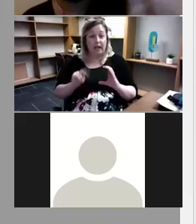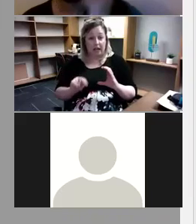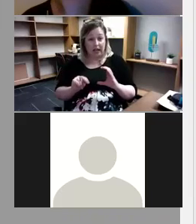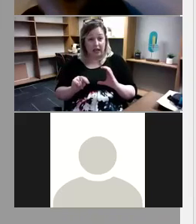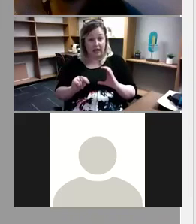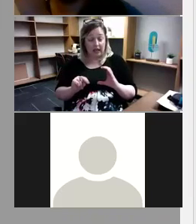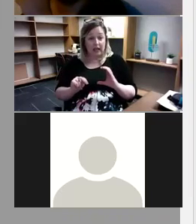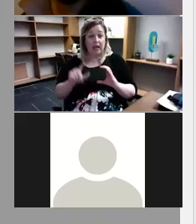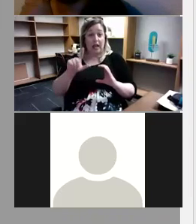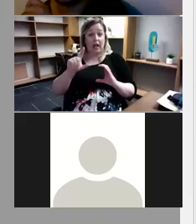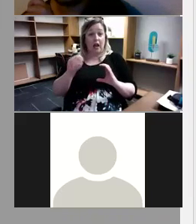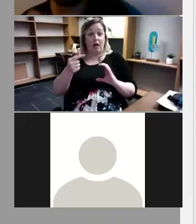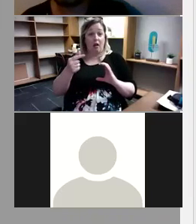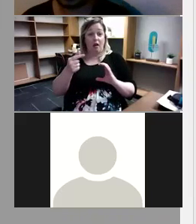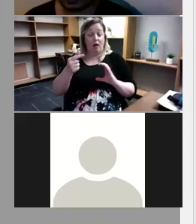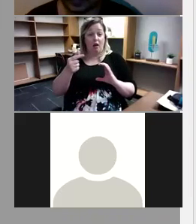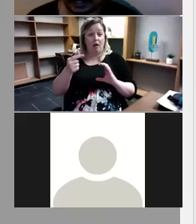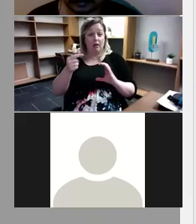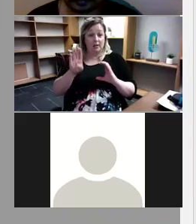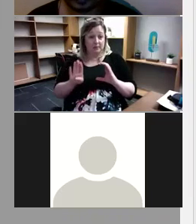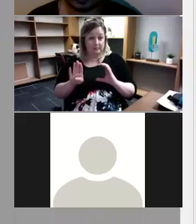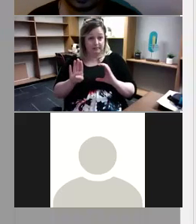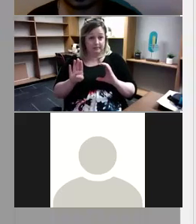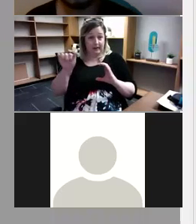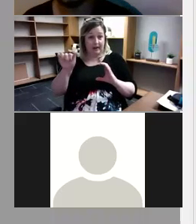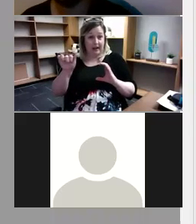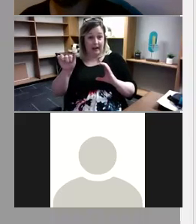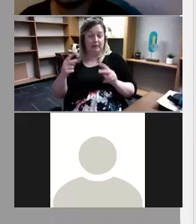ba times log of n, right?